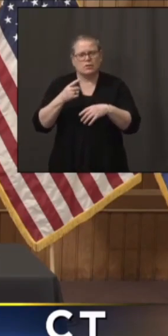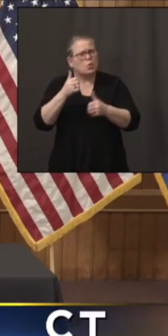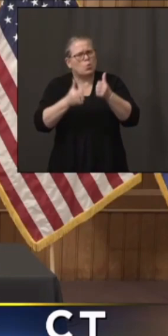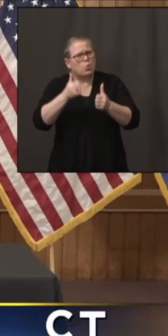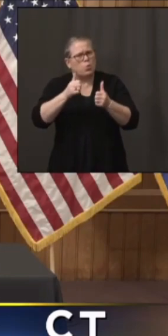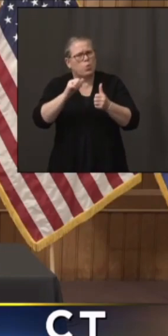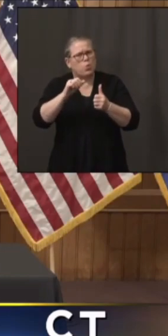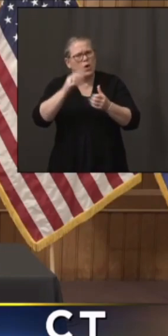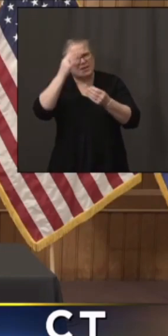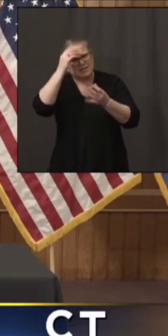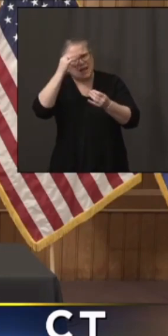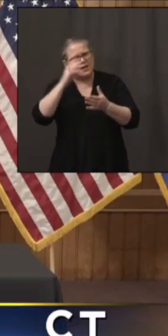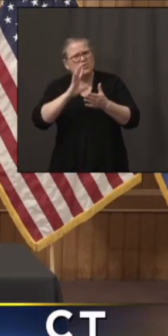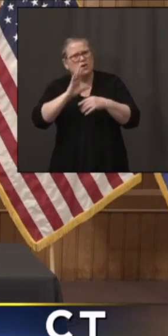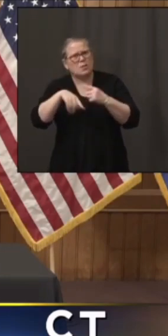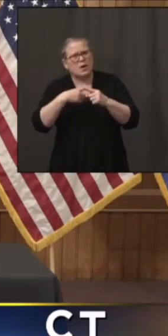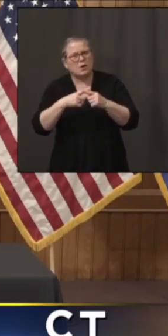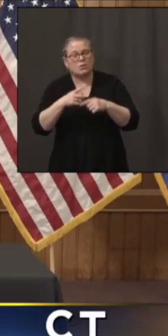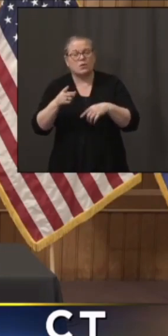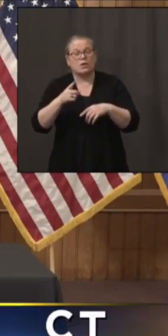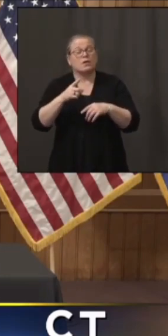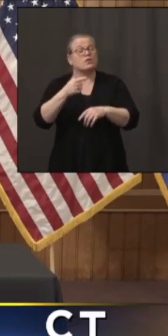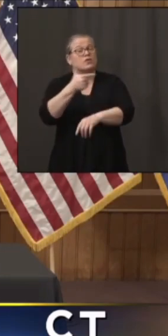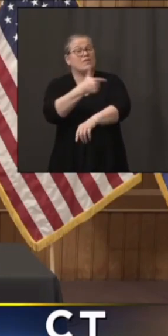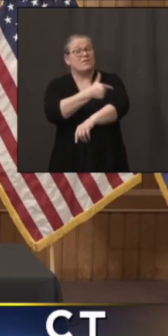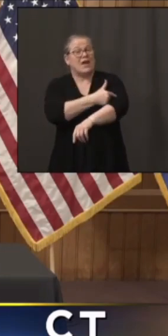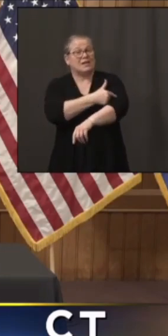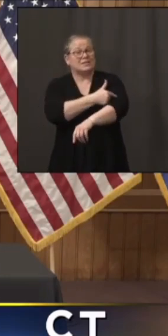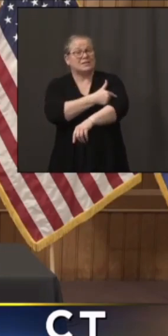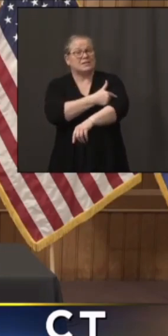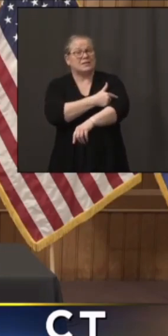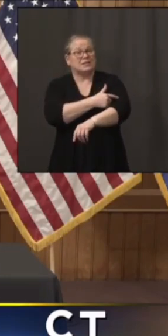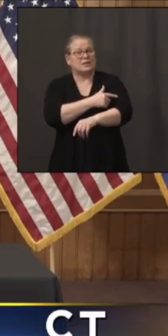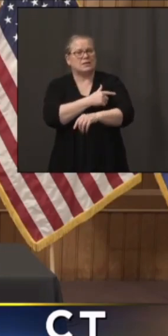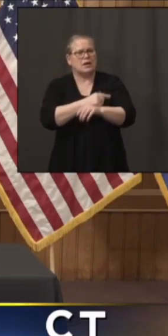VAERS, the Vaccine Adverse Event Reporting System.